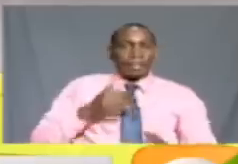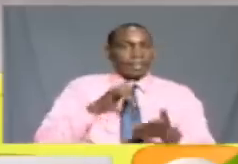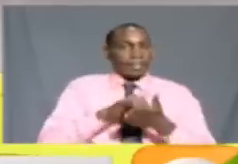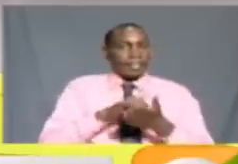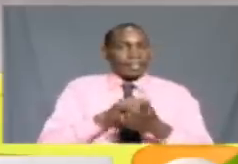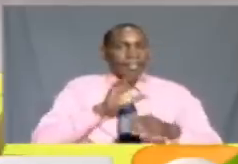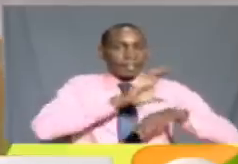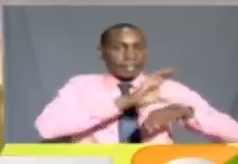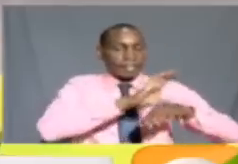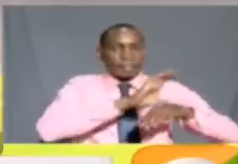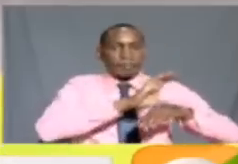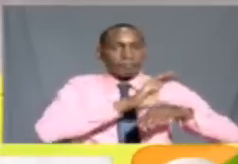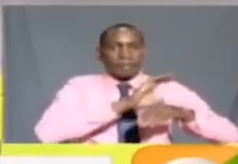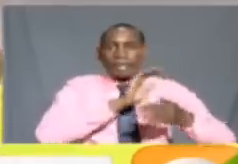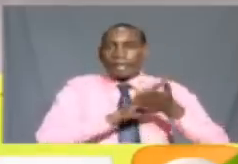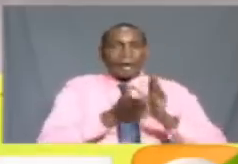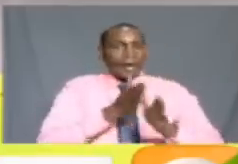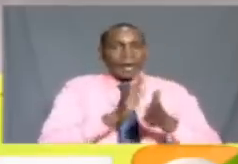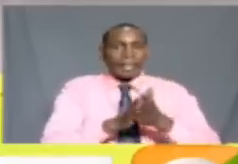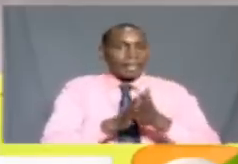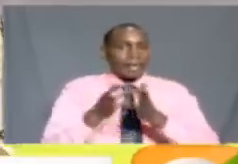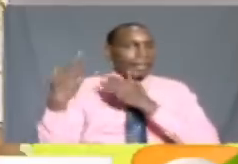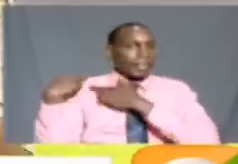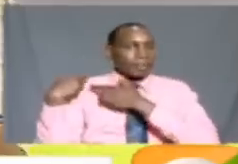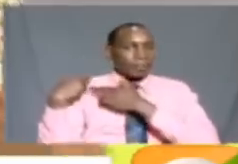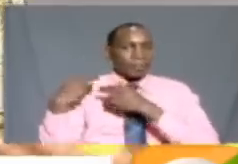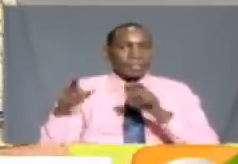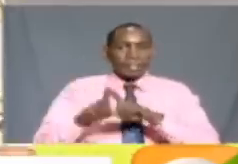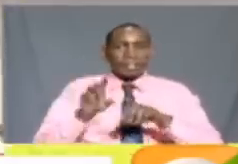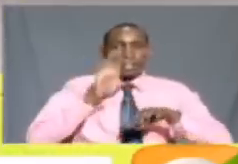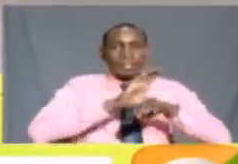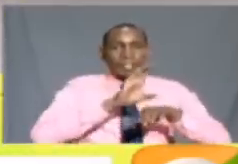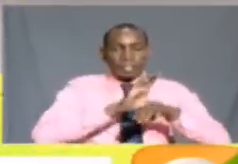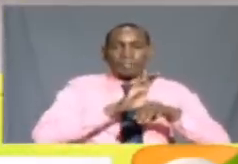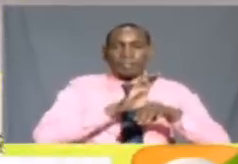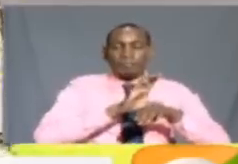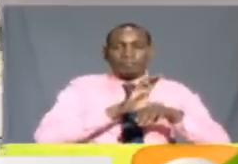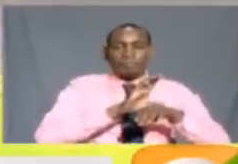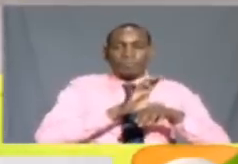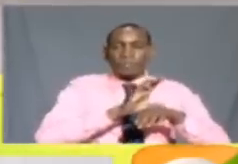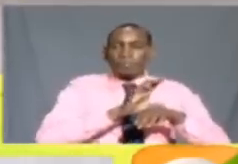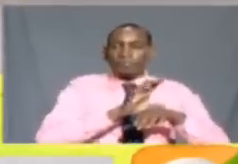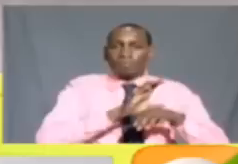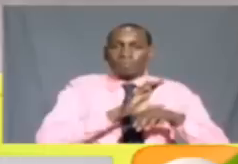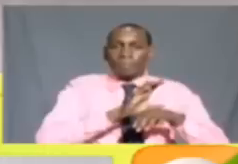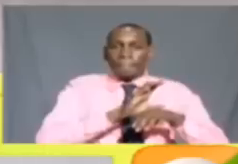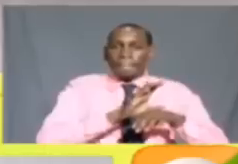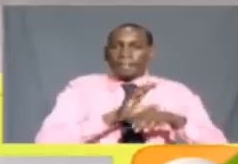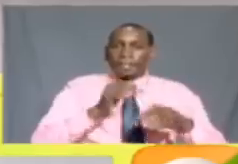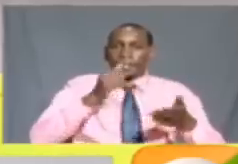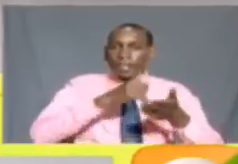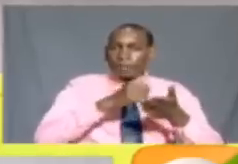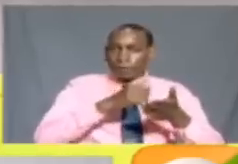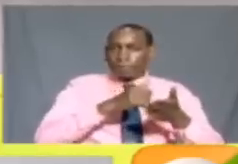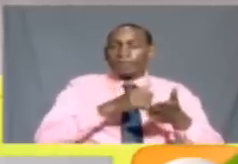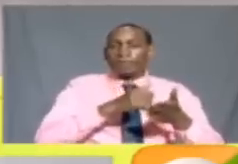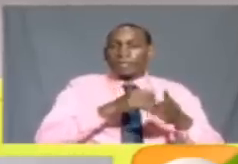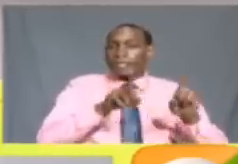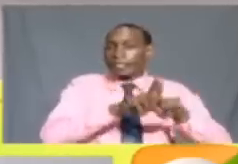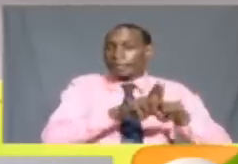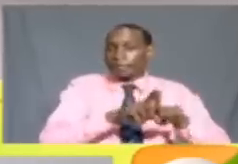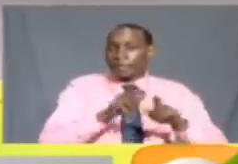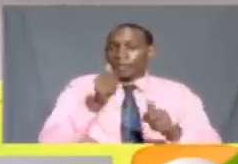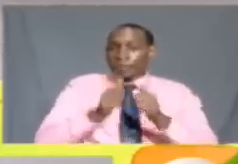the church even has no moral authority anymore because there's also corruption that has seeped in to that institution as well.